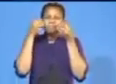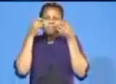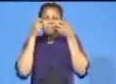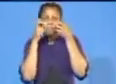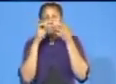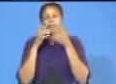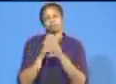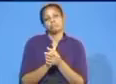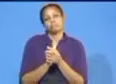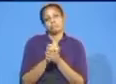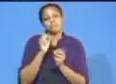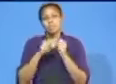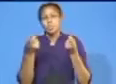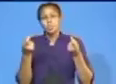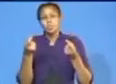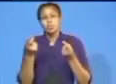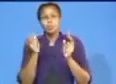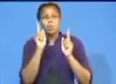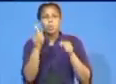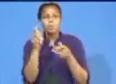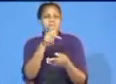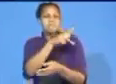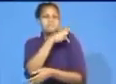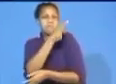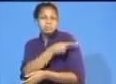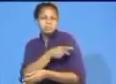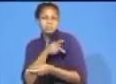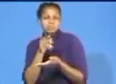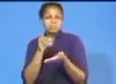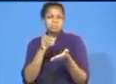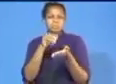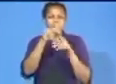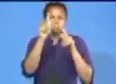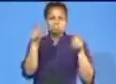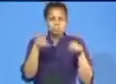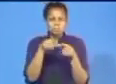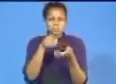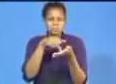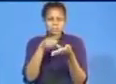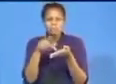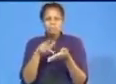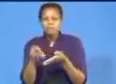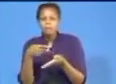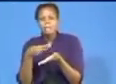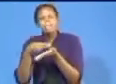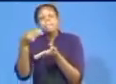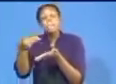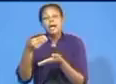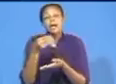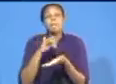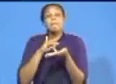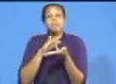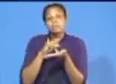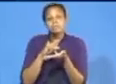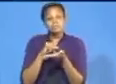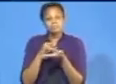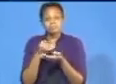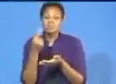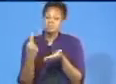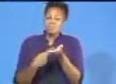we fill prescriptions. And sometimes they have no use, but we trust